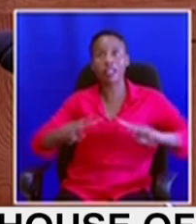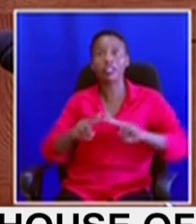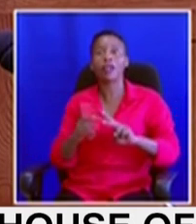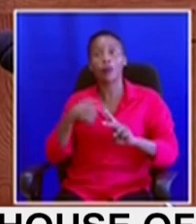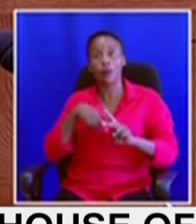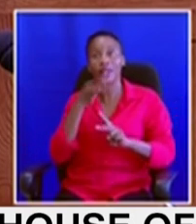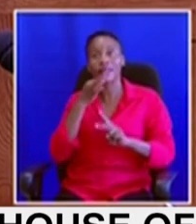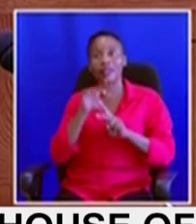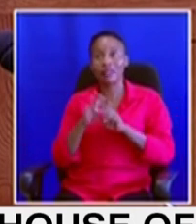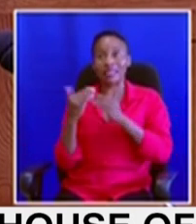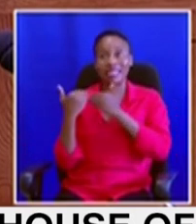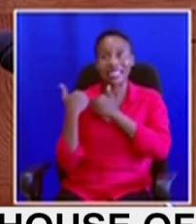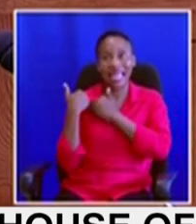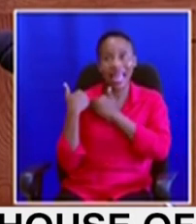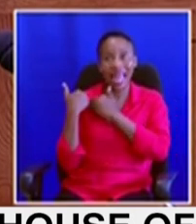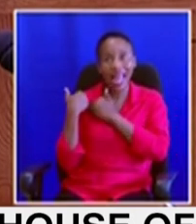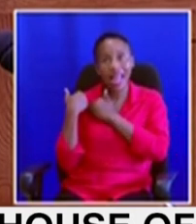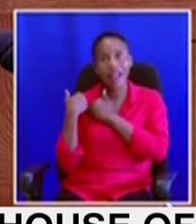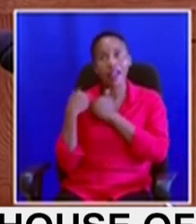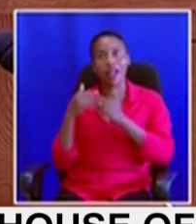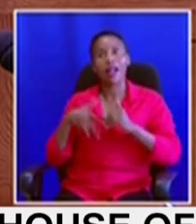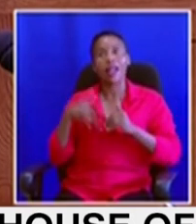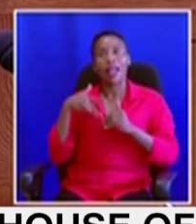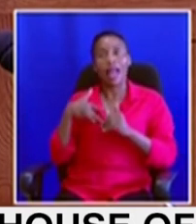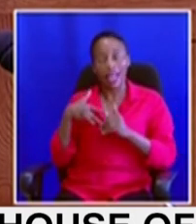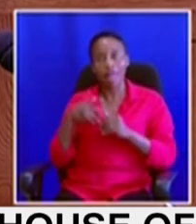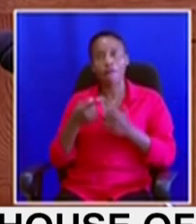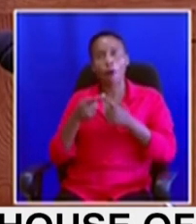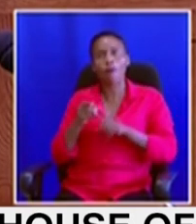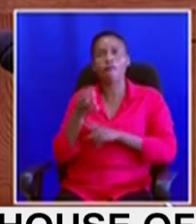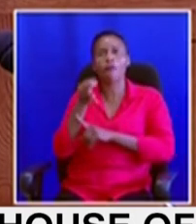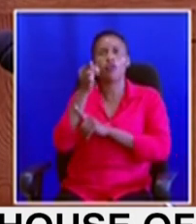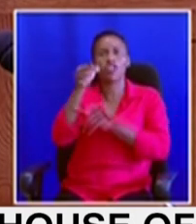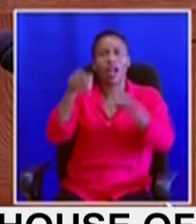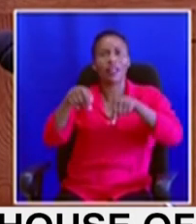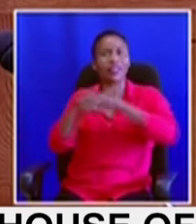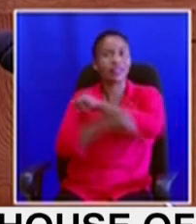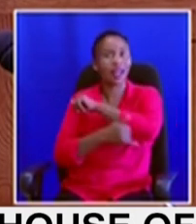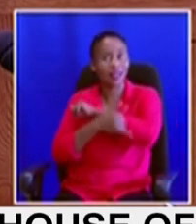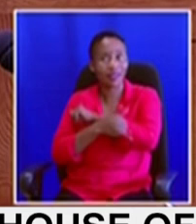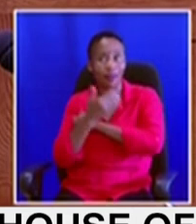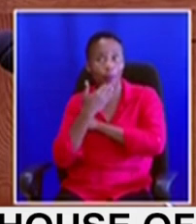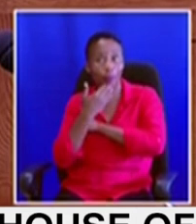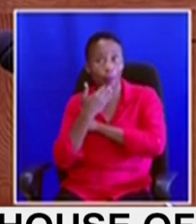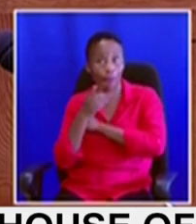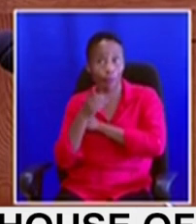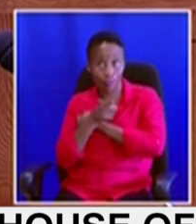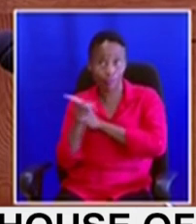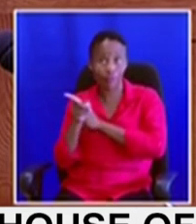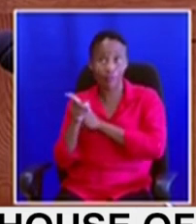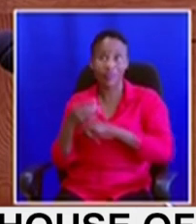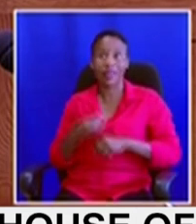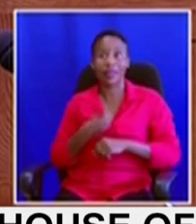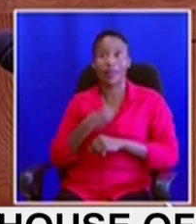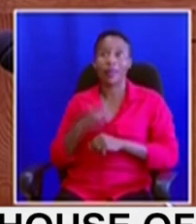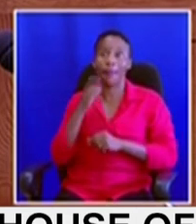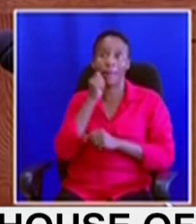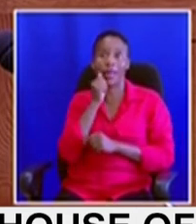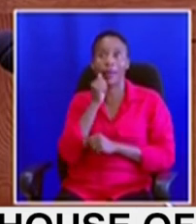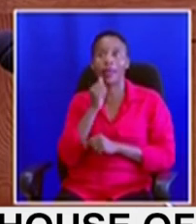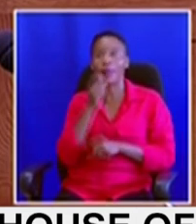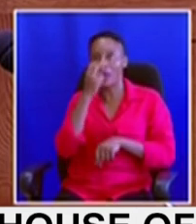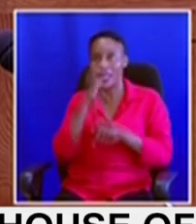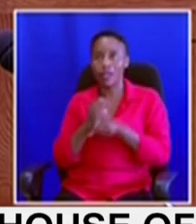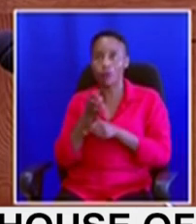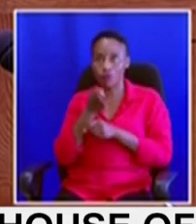save the lives of the future of this country, its young men, let us do precisely that.